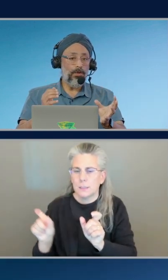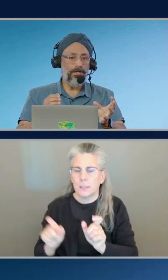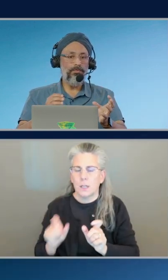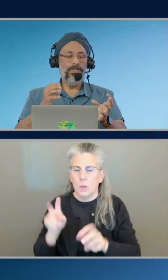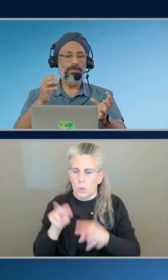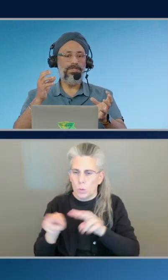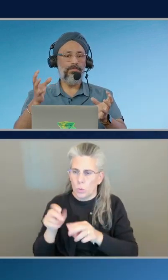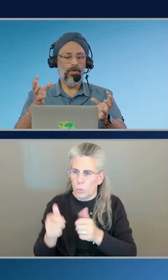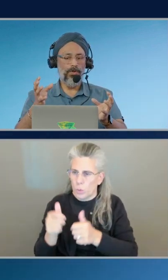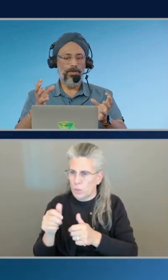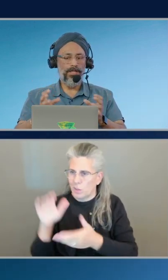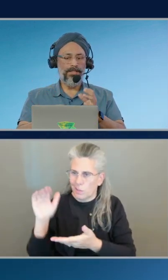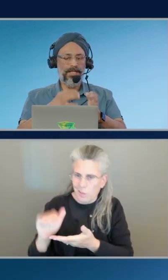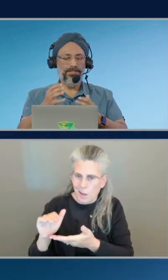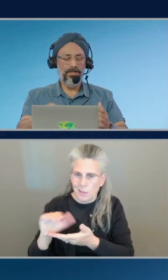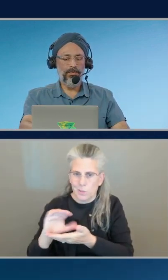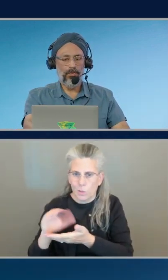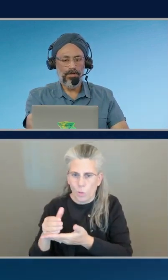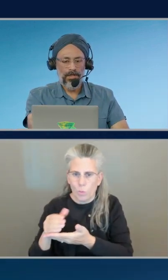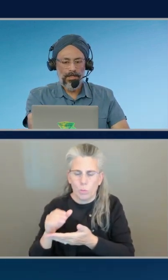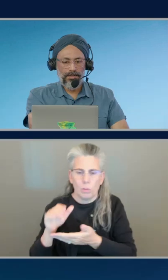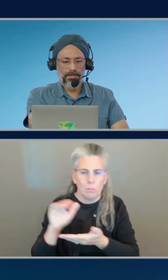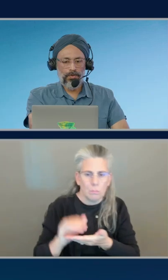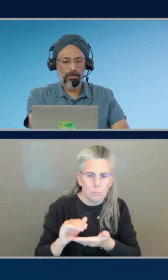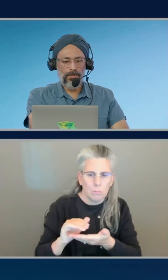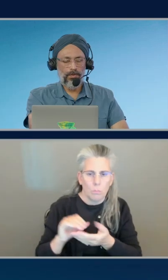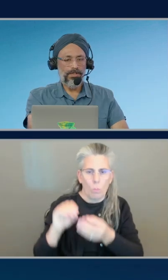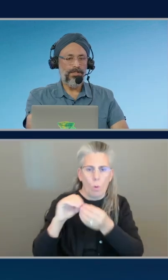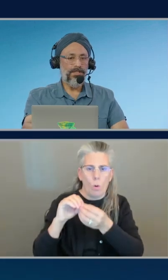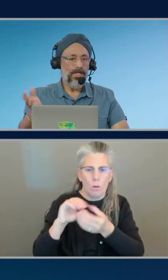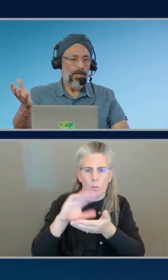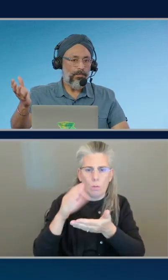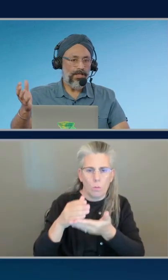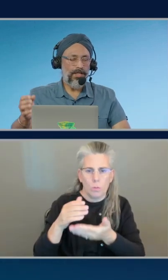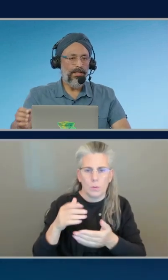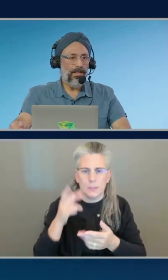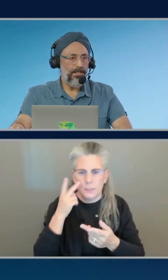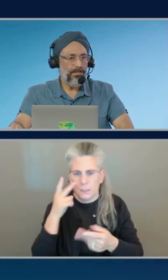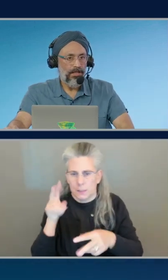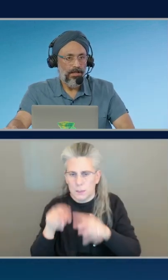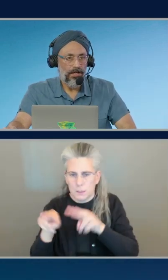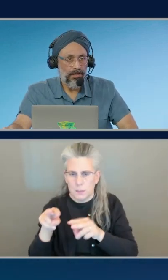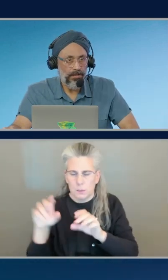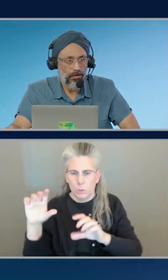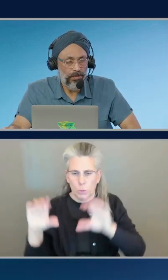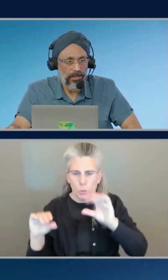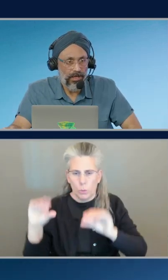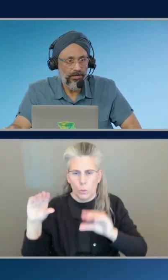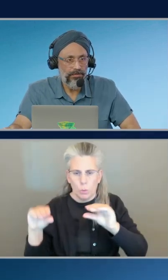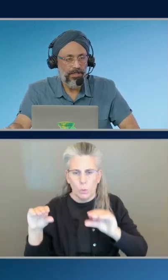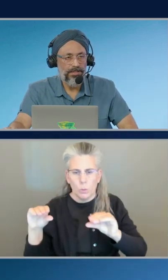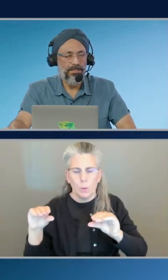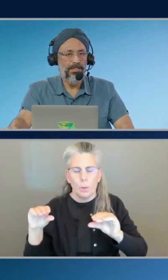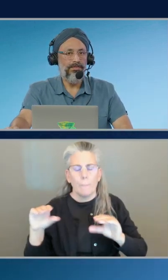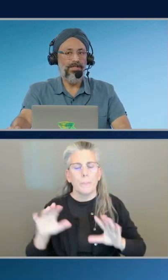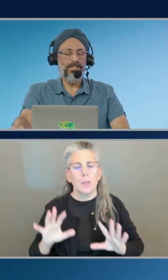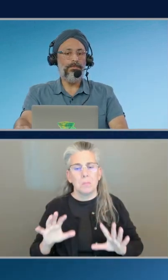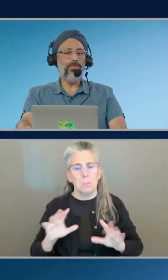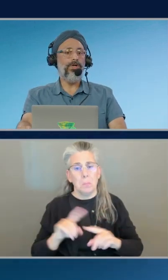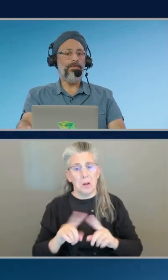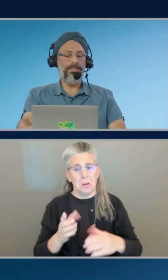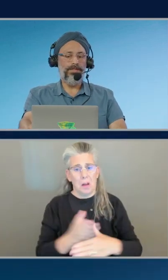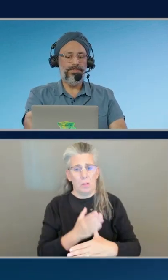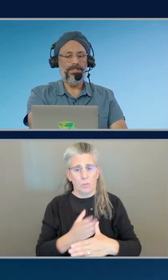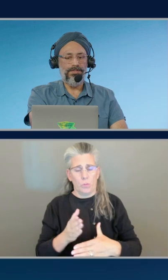less loaded, which ones are more loaded, and that's really what this whole request is. But it has, on an average, given us